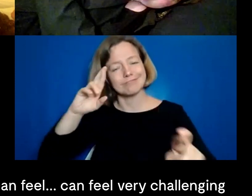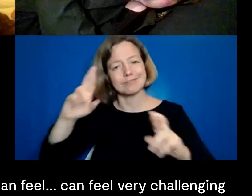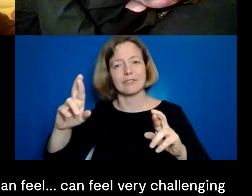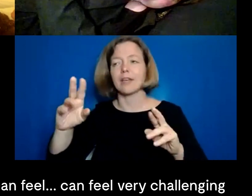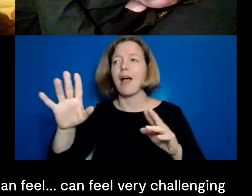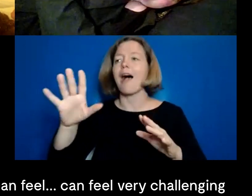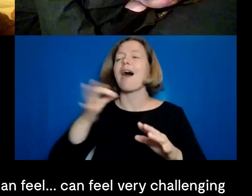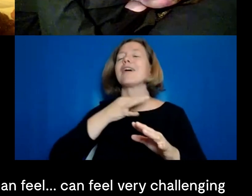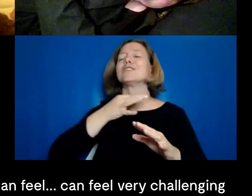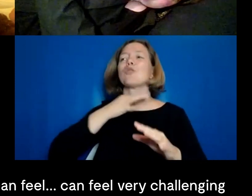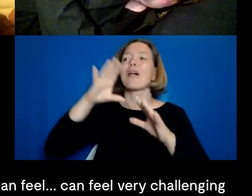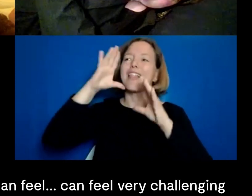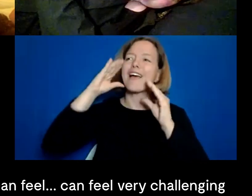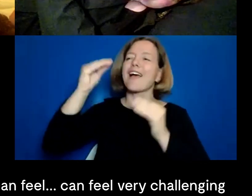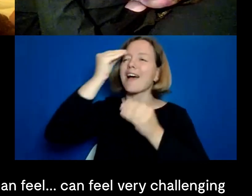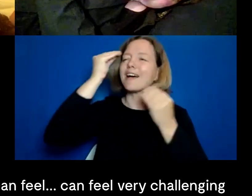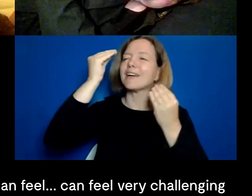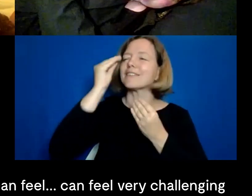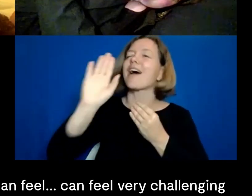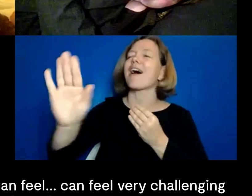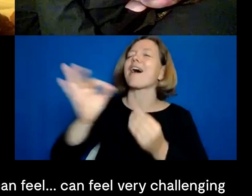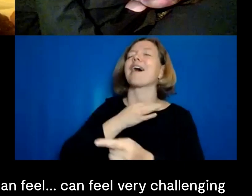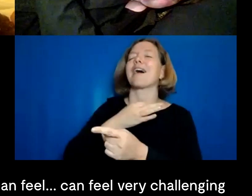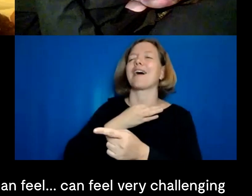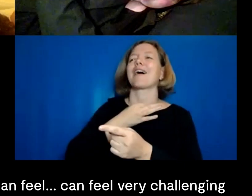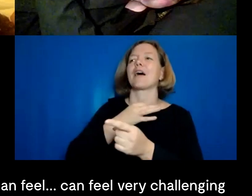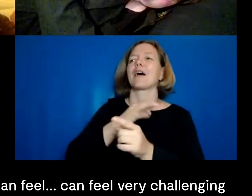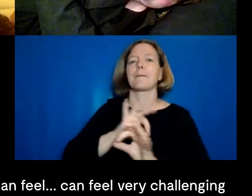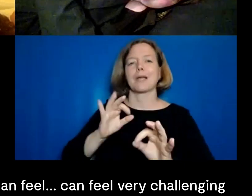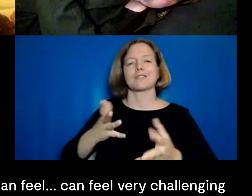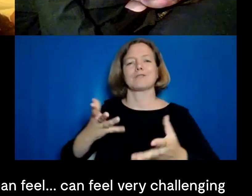And yeah, I think that mess can feel